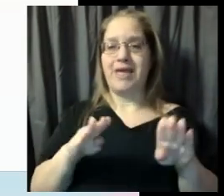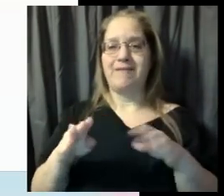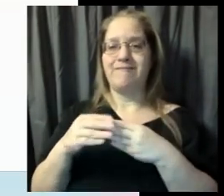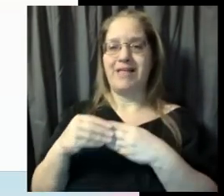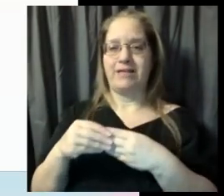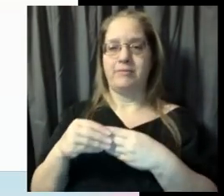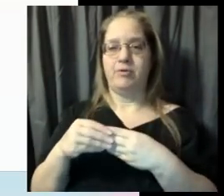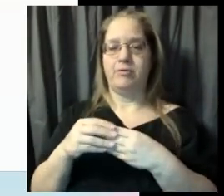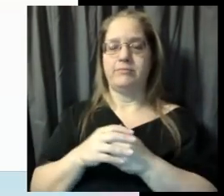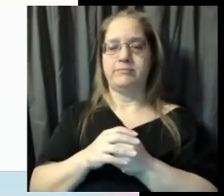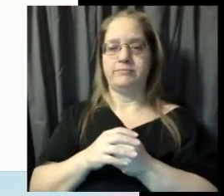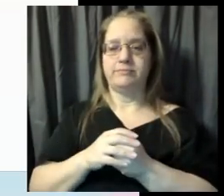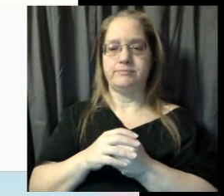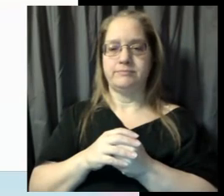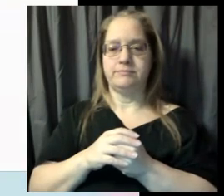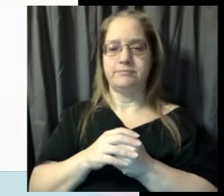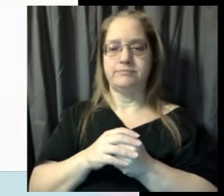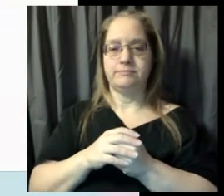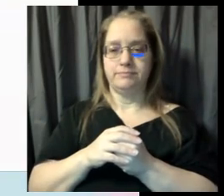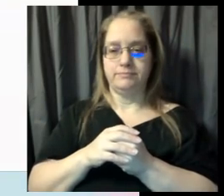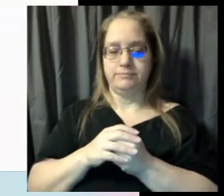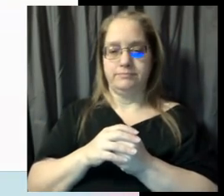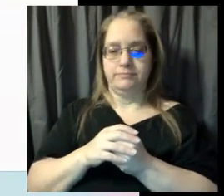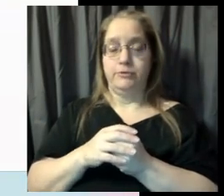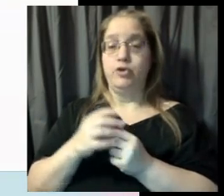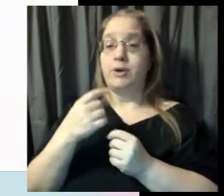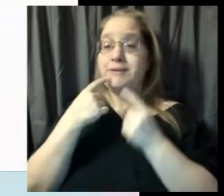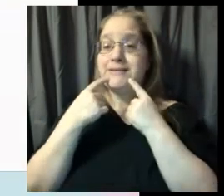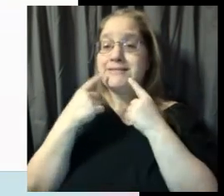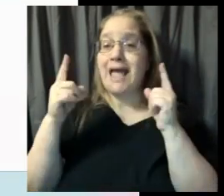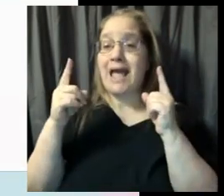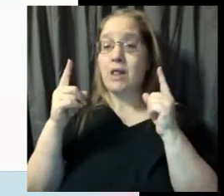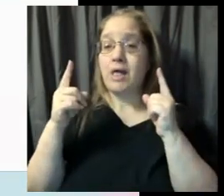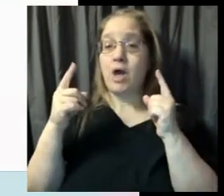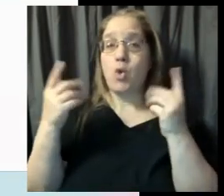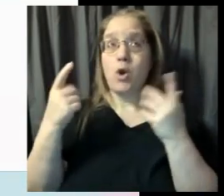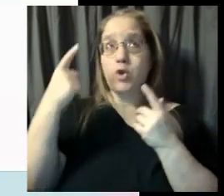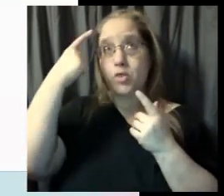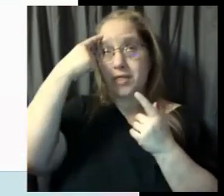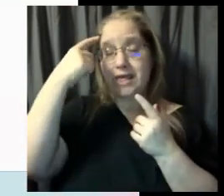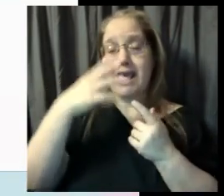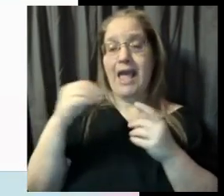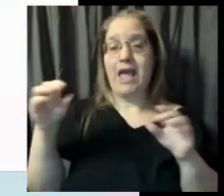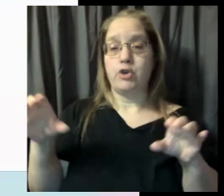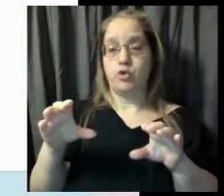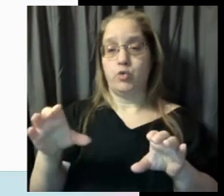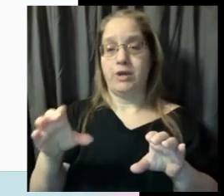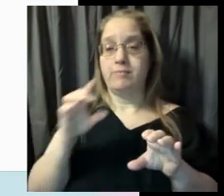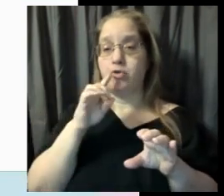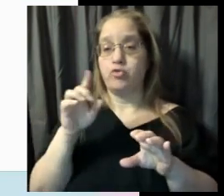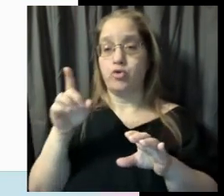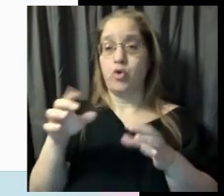this could include like you're going to be saying out loud what you're thinking and doing and making sure that